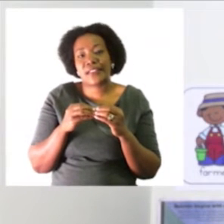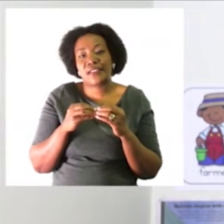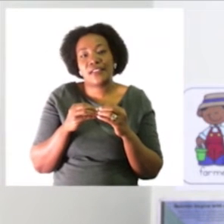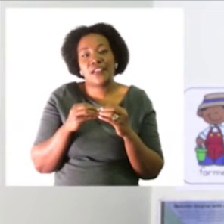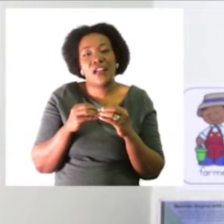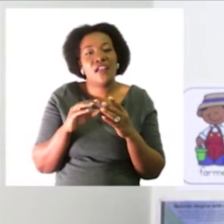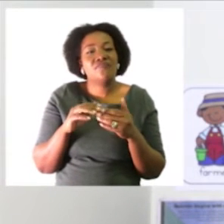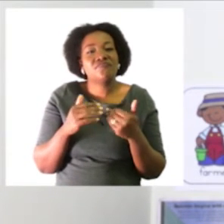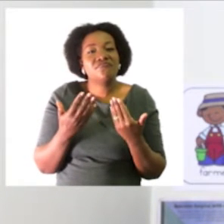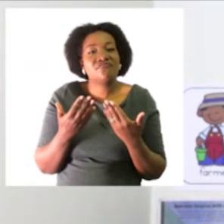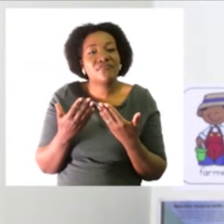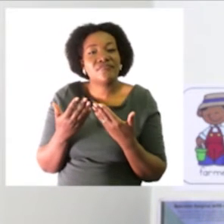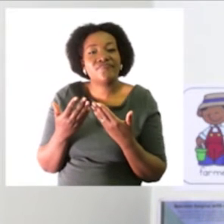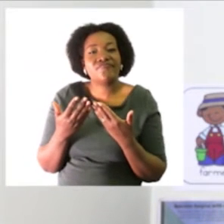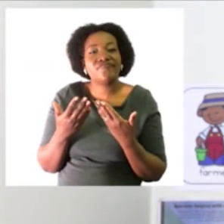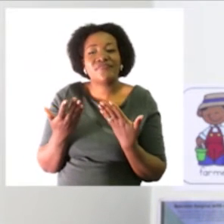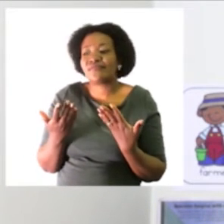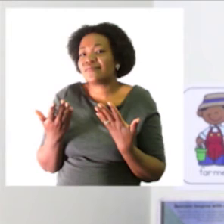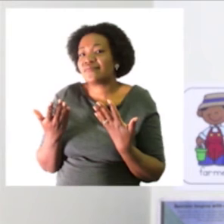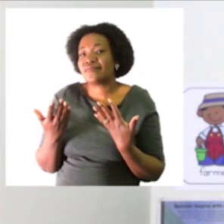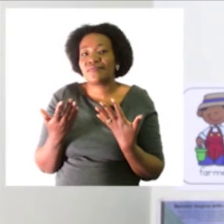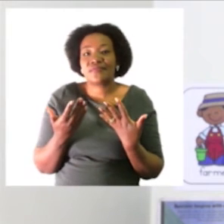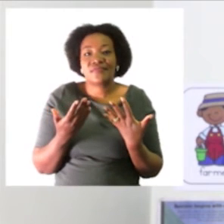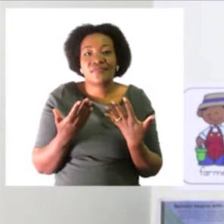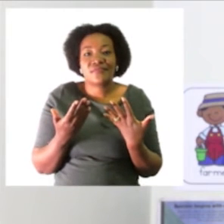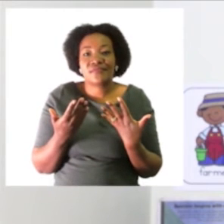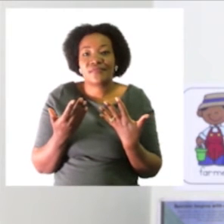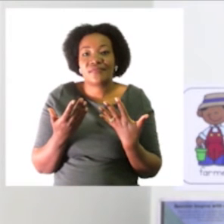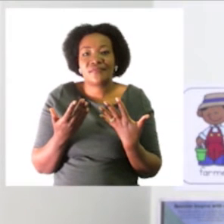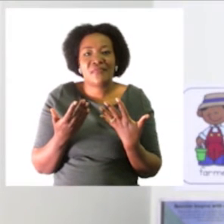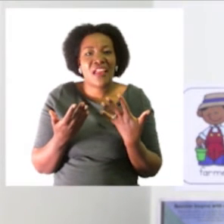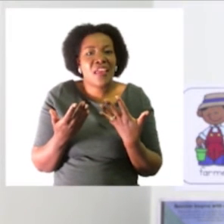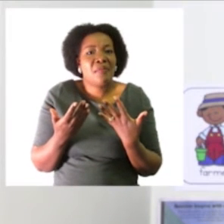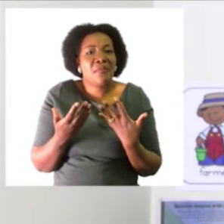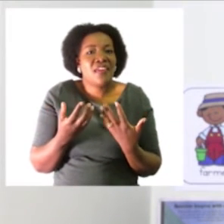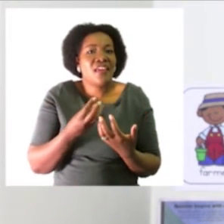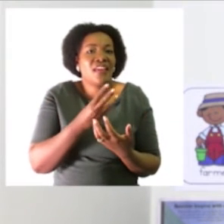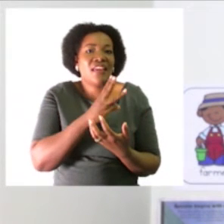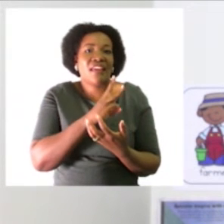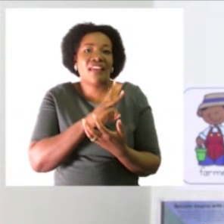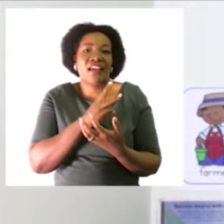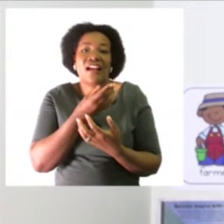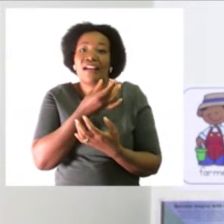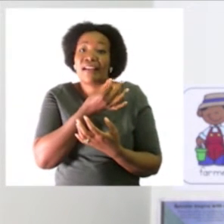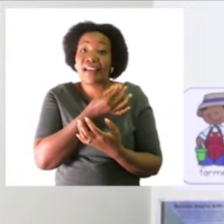one. Give me a number. Say, for example,